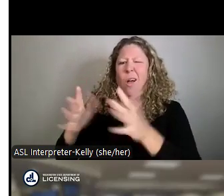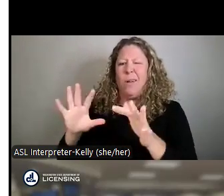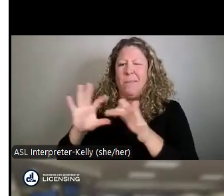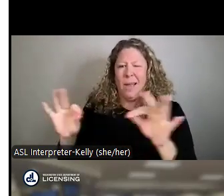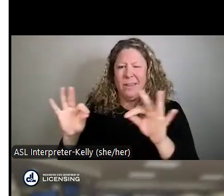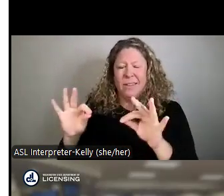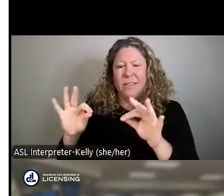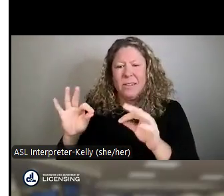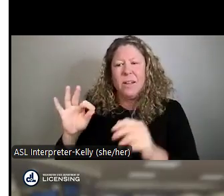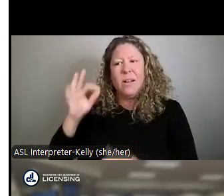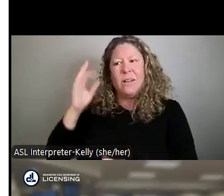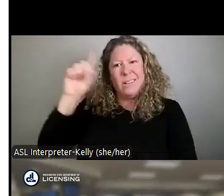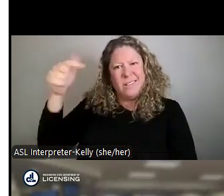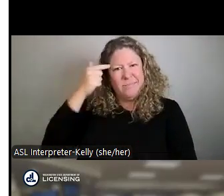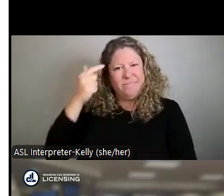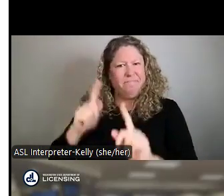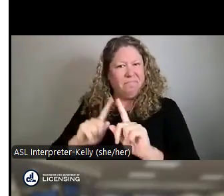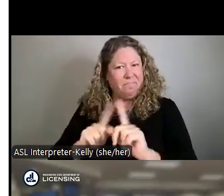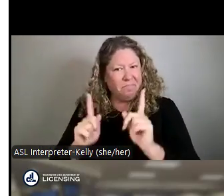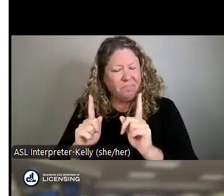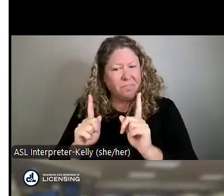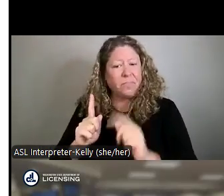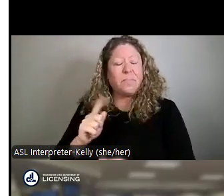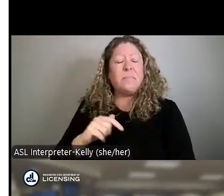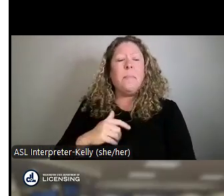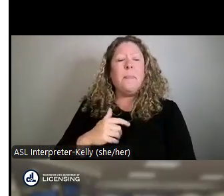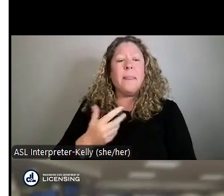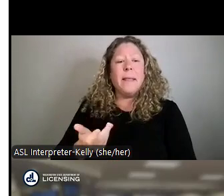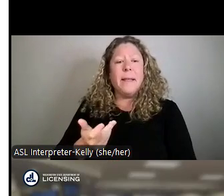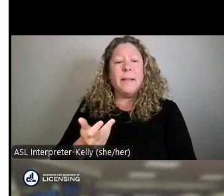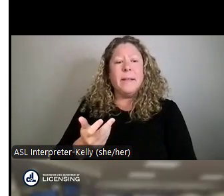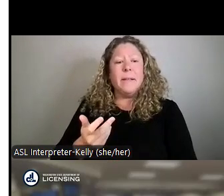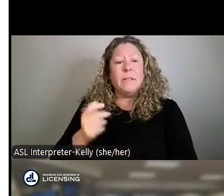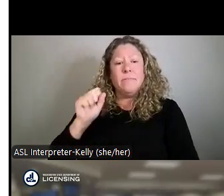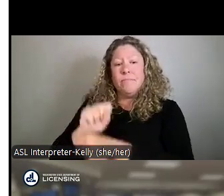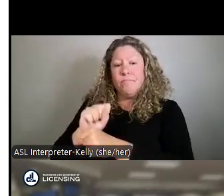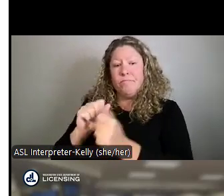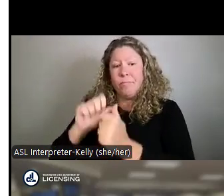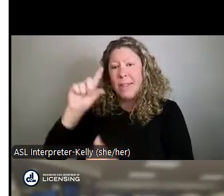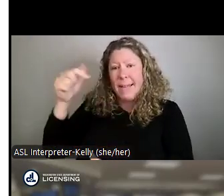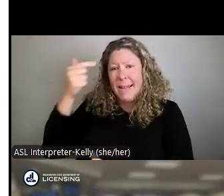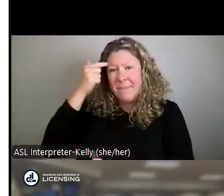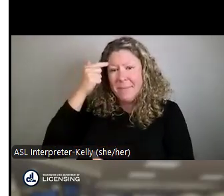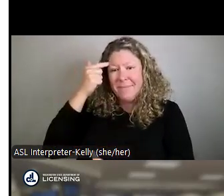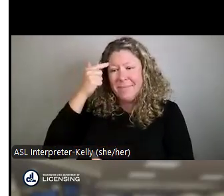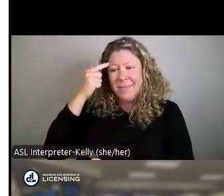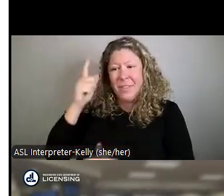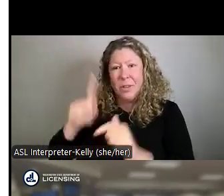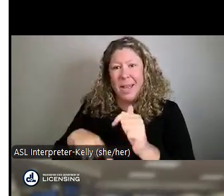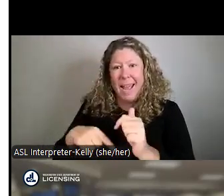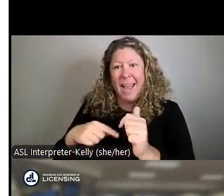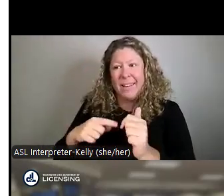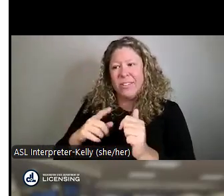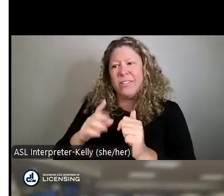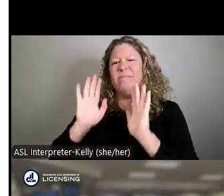it's different in a couple of different ways. One is when you're working with government, you can't just return it and go to another